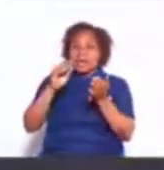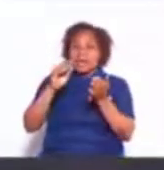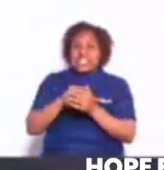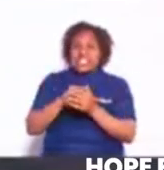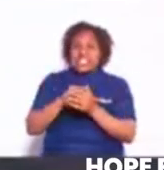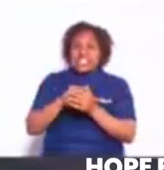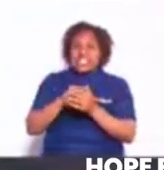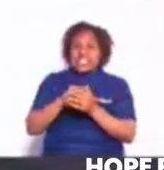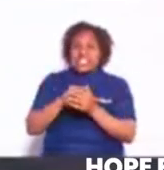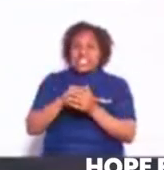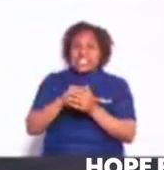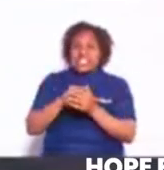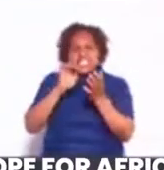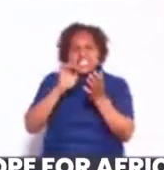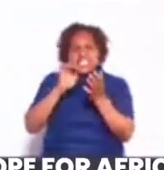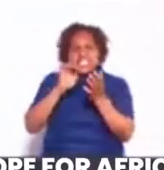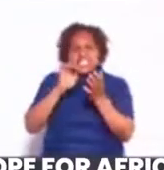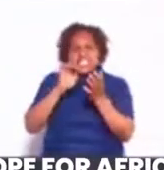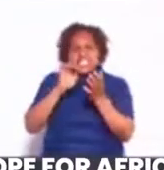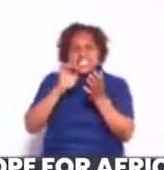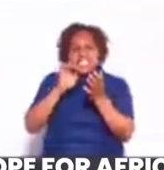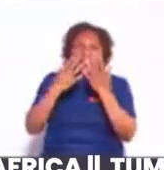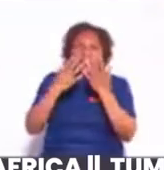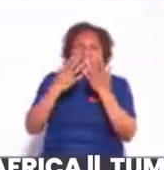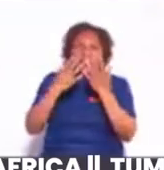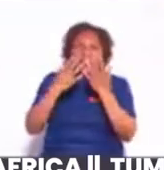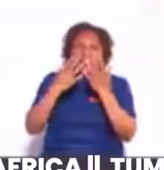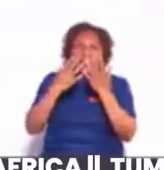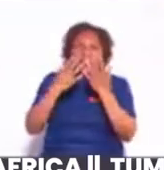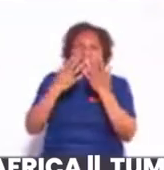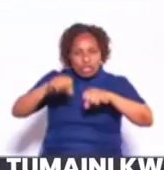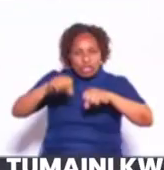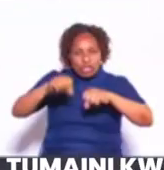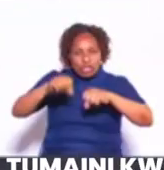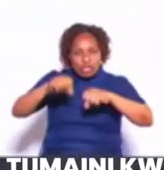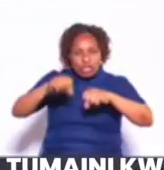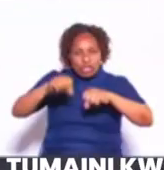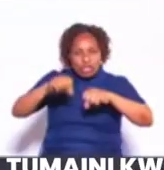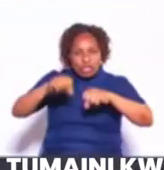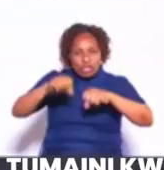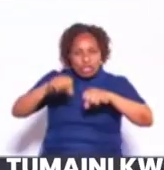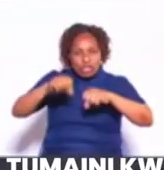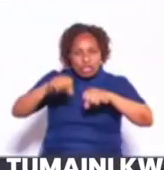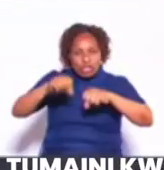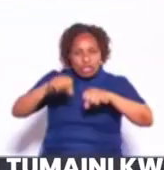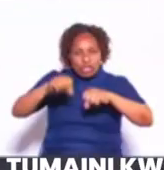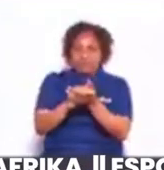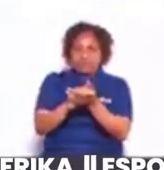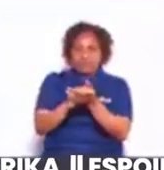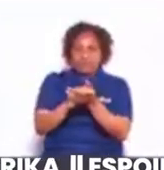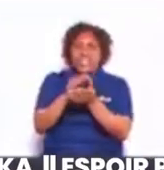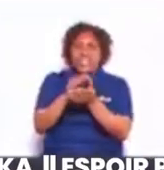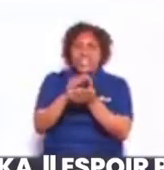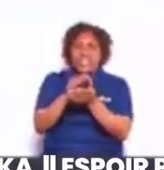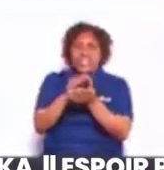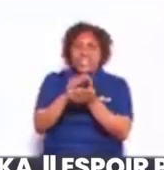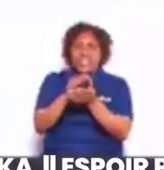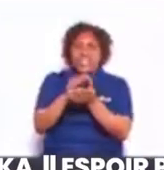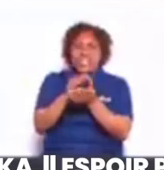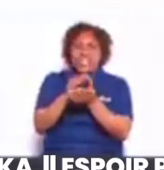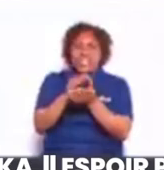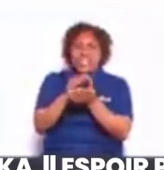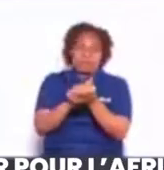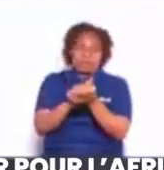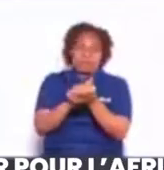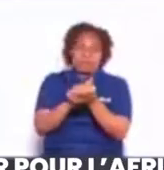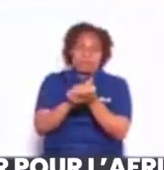Jesus, everything is possible for one who believes. If you believe,